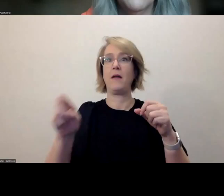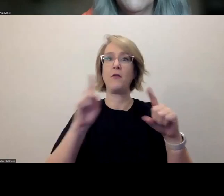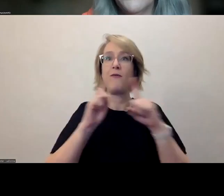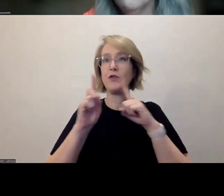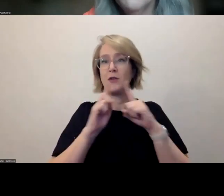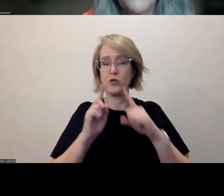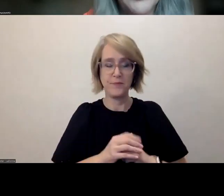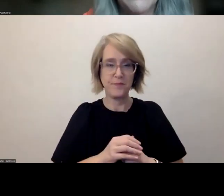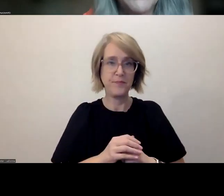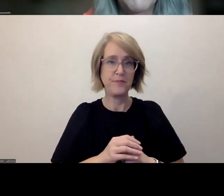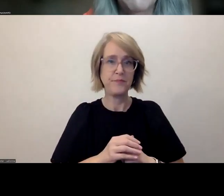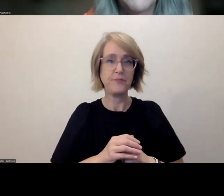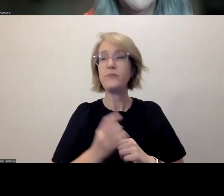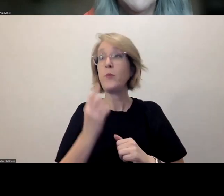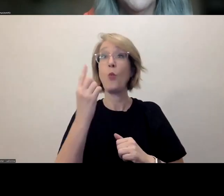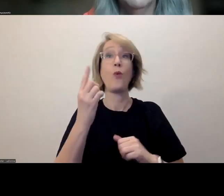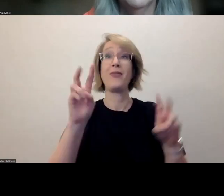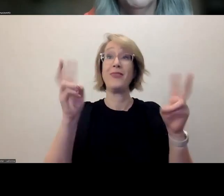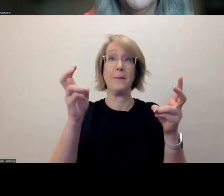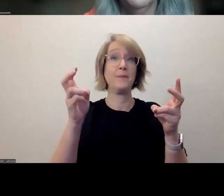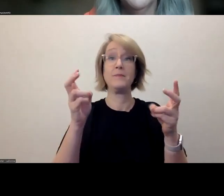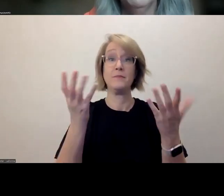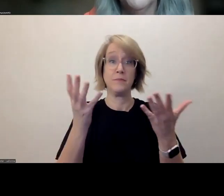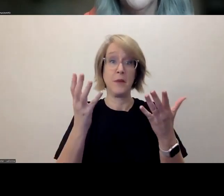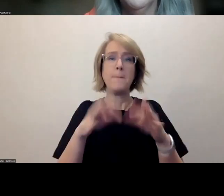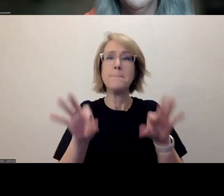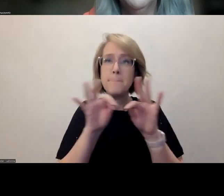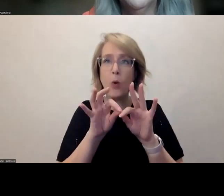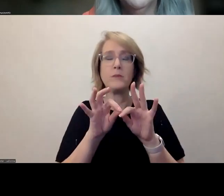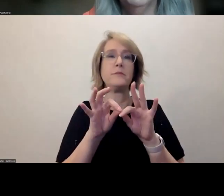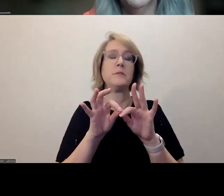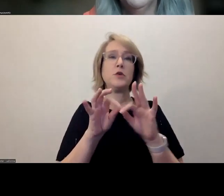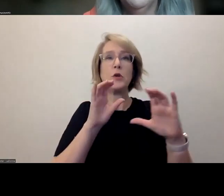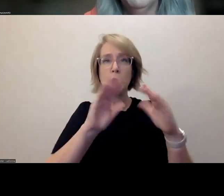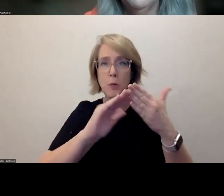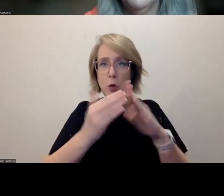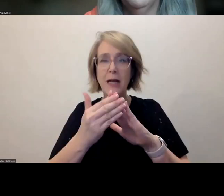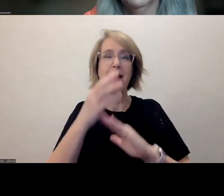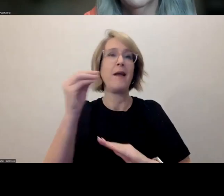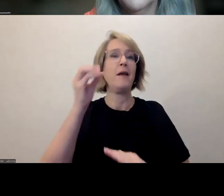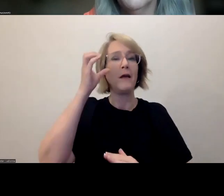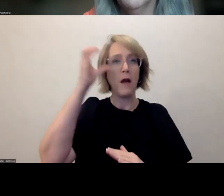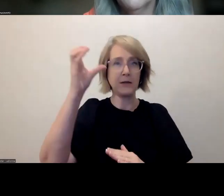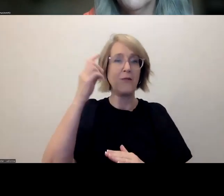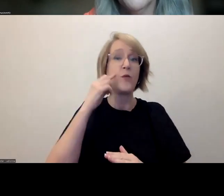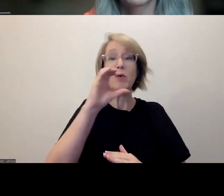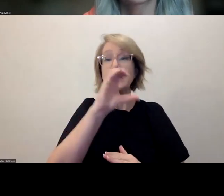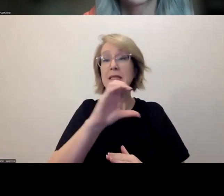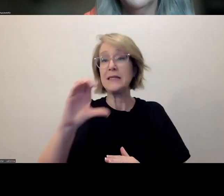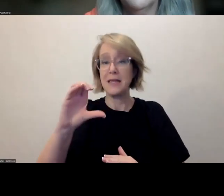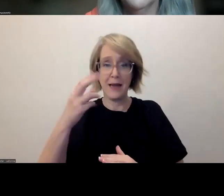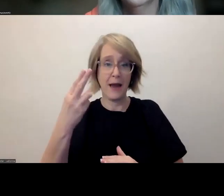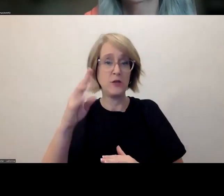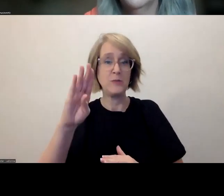is the whole importance of community and that concept, that it's so important for CCBHCs to collaborate with local